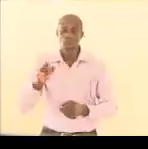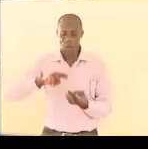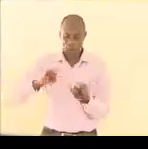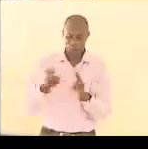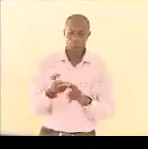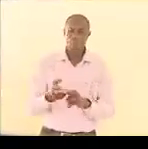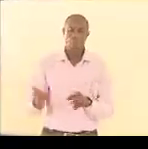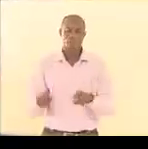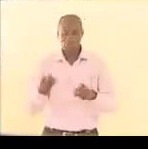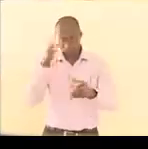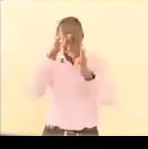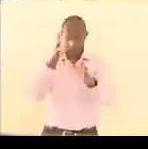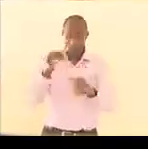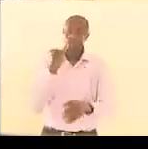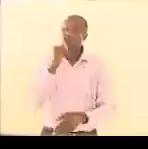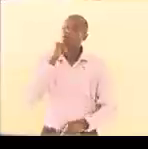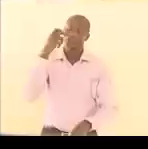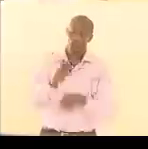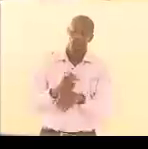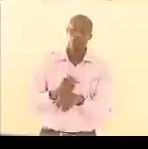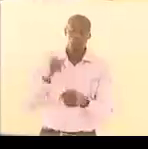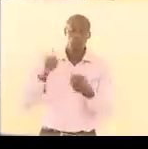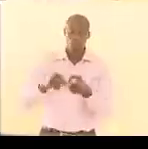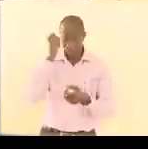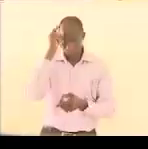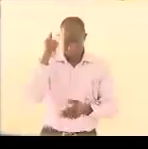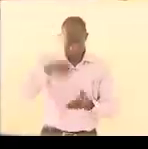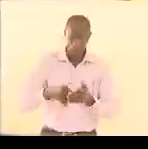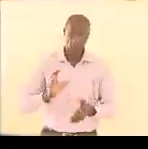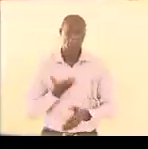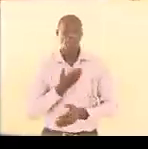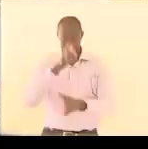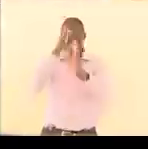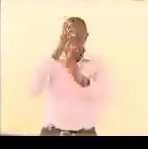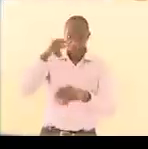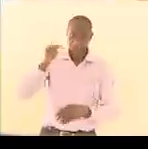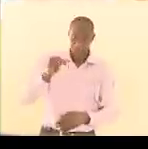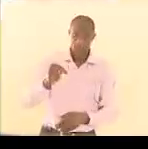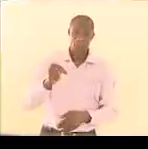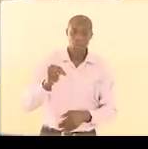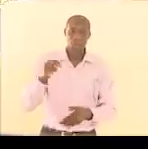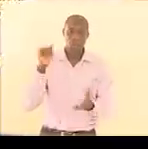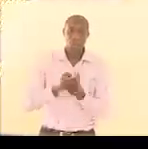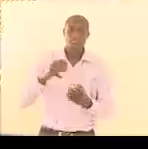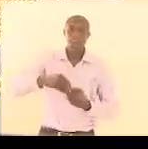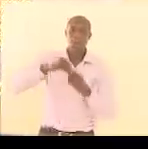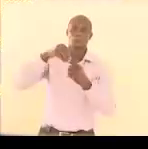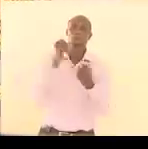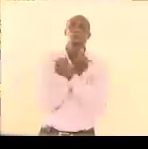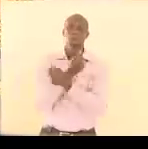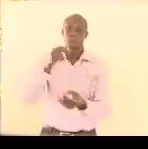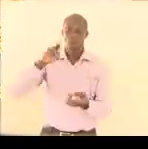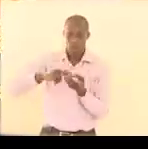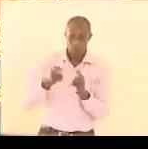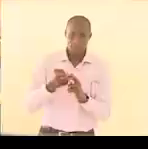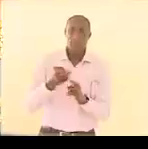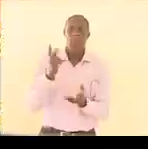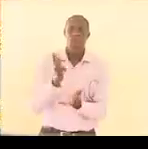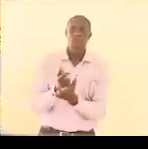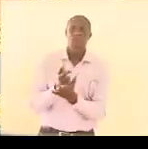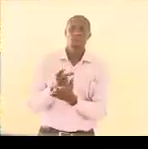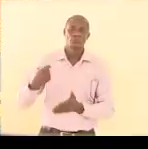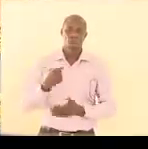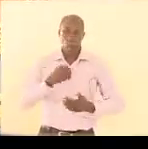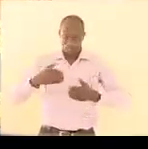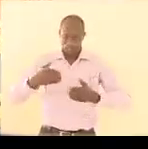our Father, it is not difficult to understand what our Father needs of us. By that special love, that